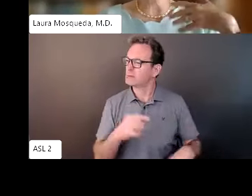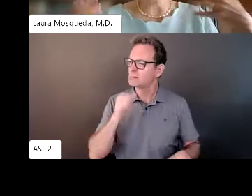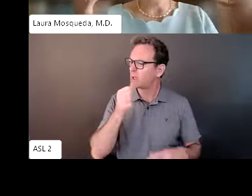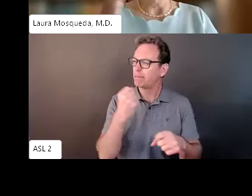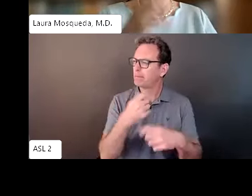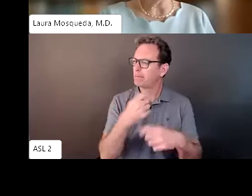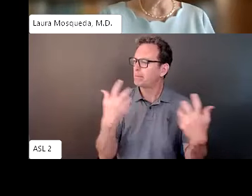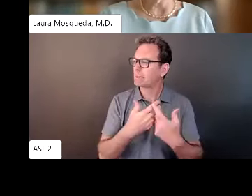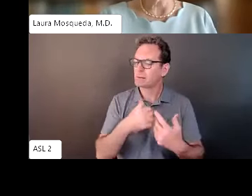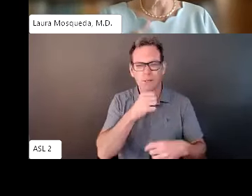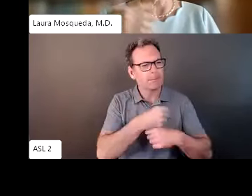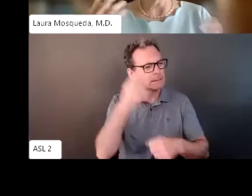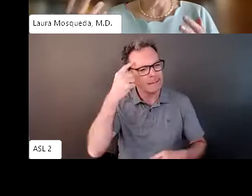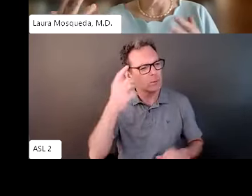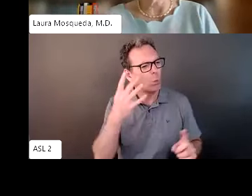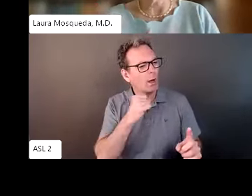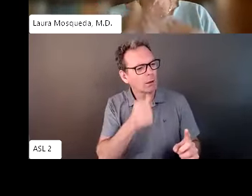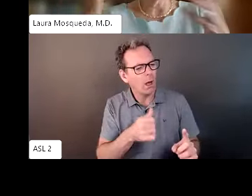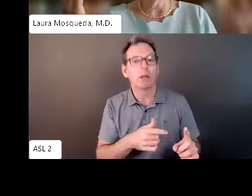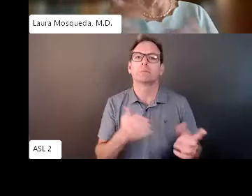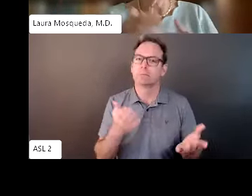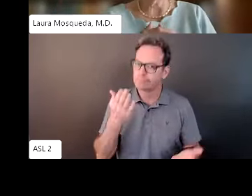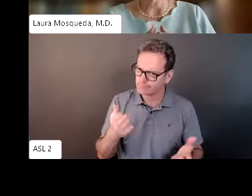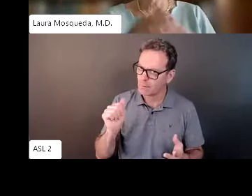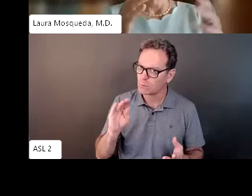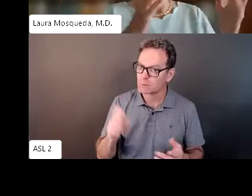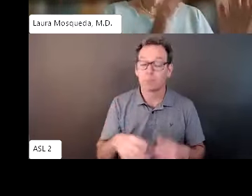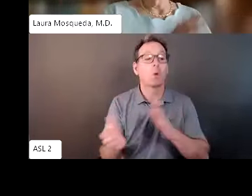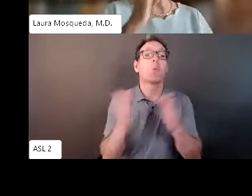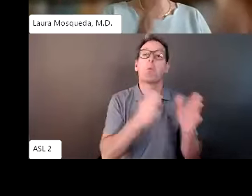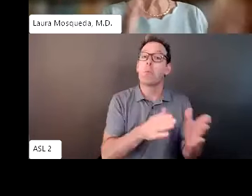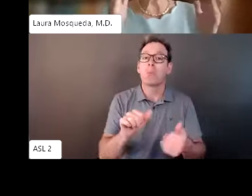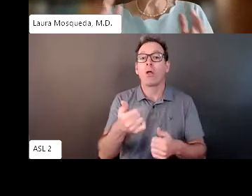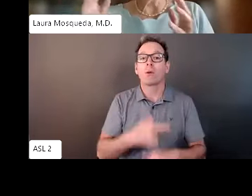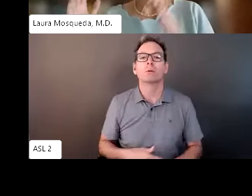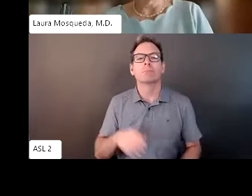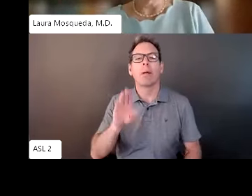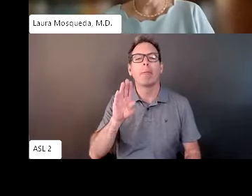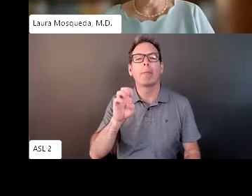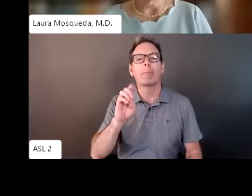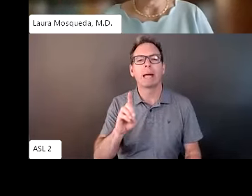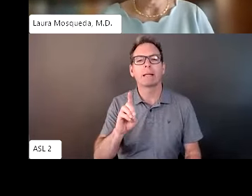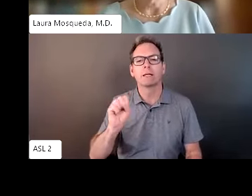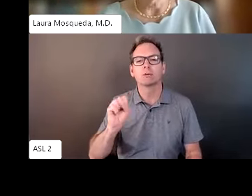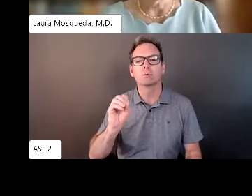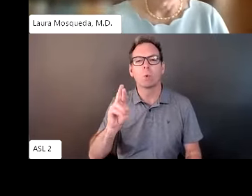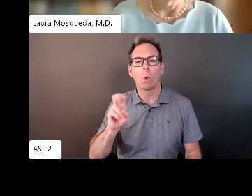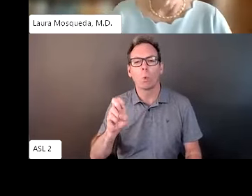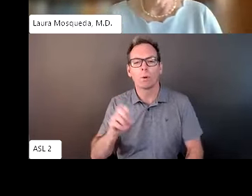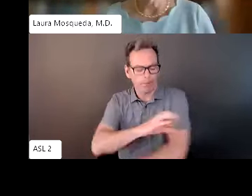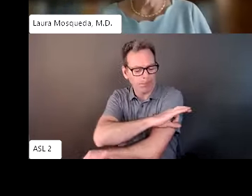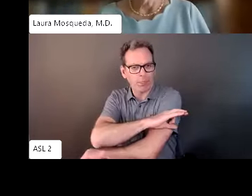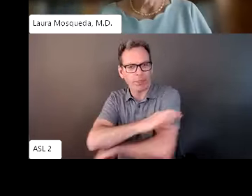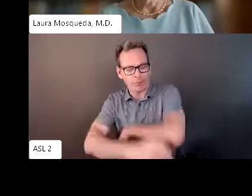people call them bed sores, pressure sores, decubiti. They all mean the same thing.